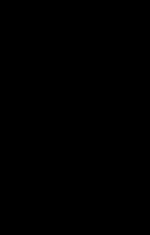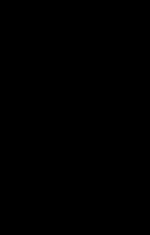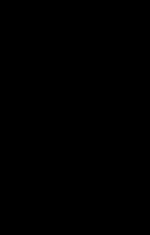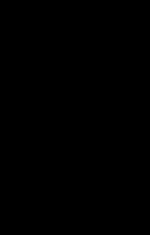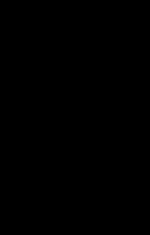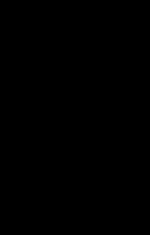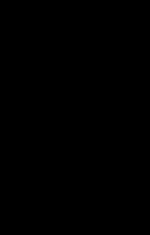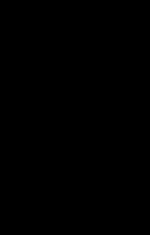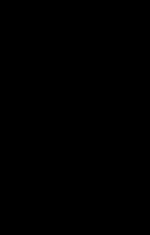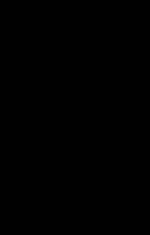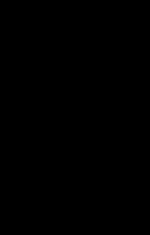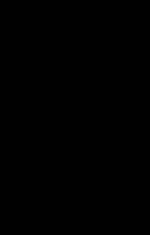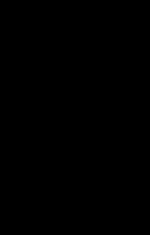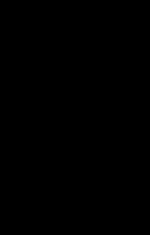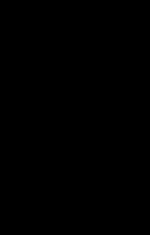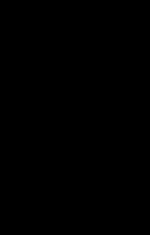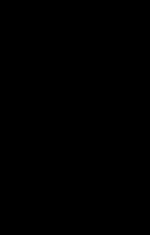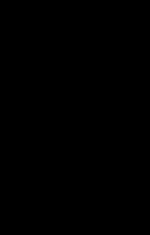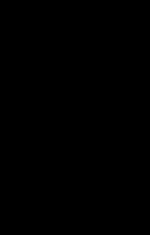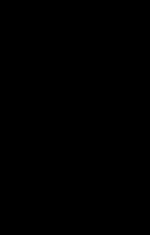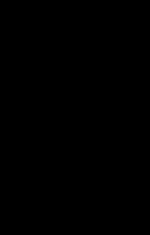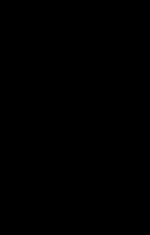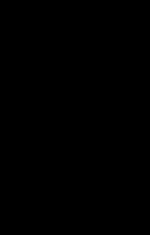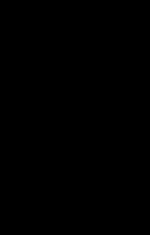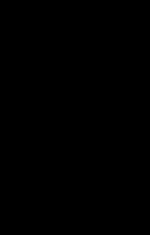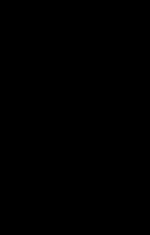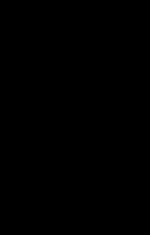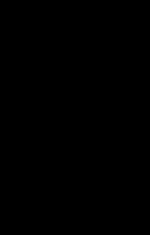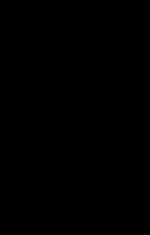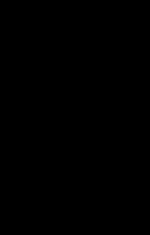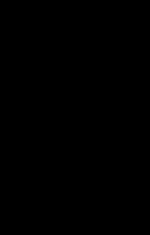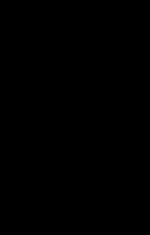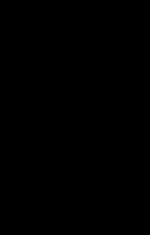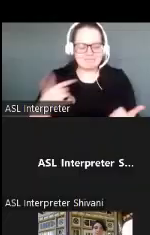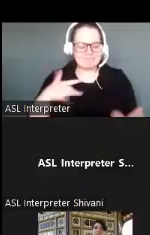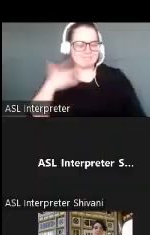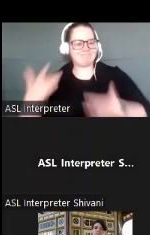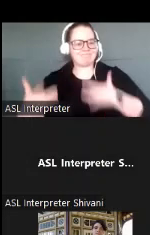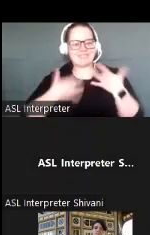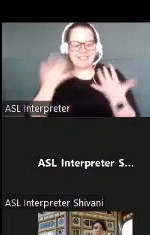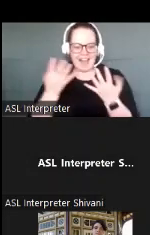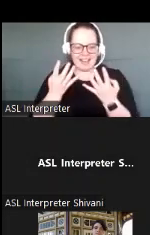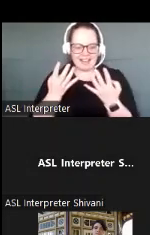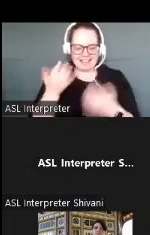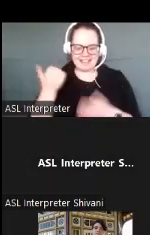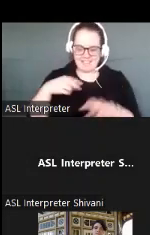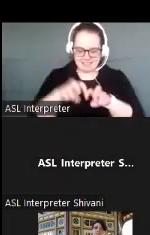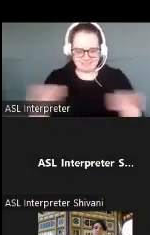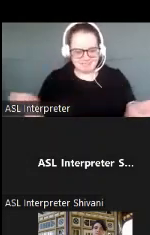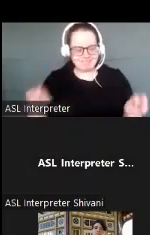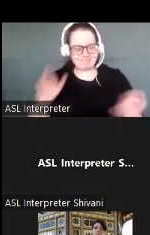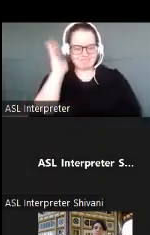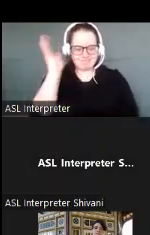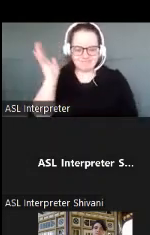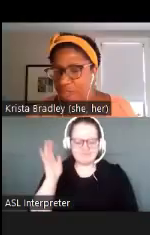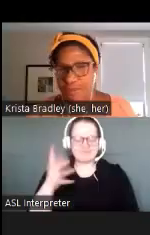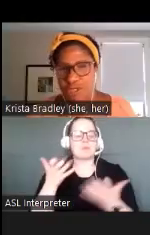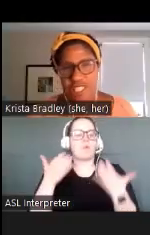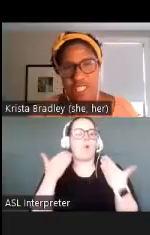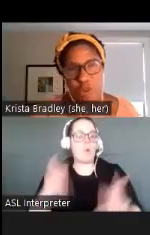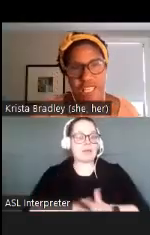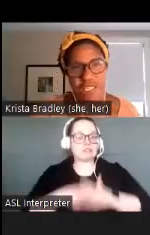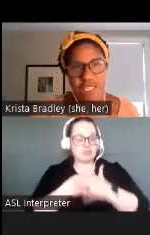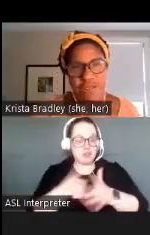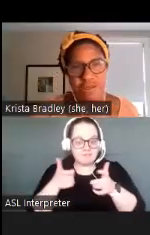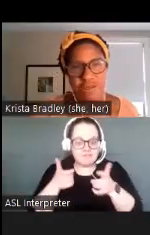Thanks, Willie. Hi, everybody. Thanks for being here today. We're so excited to have this lineup, and I want to get started quickly. So